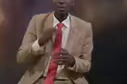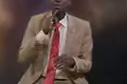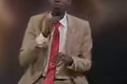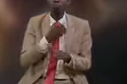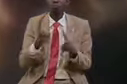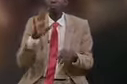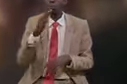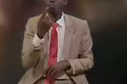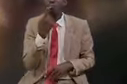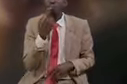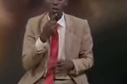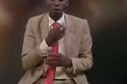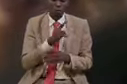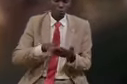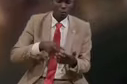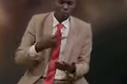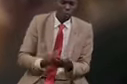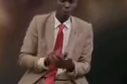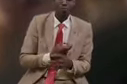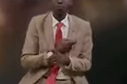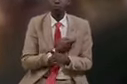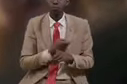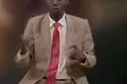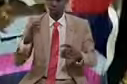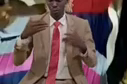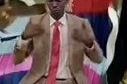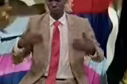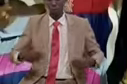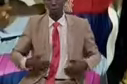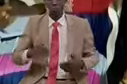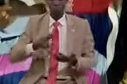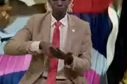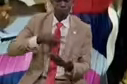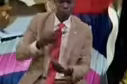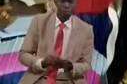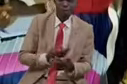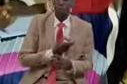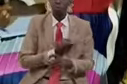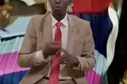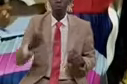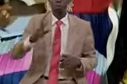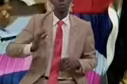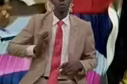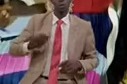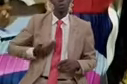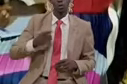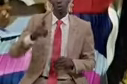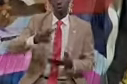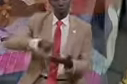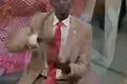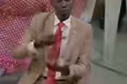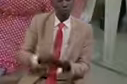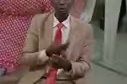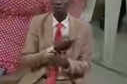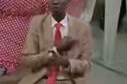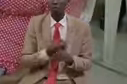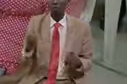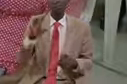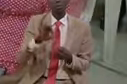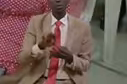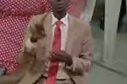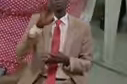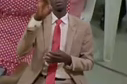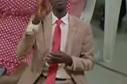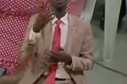on the body. The mark of the fall is in your soul. The mark of the fall is in your spirit. What does